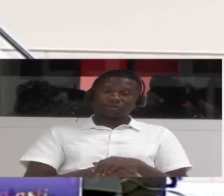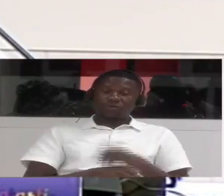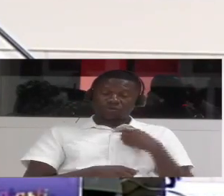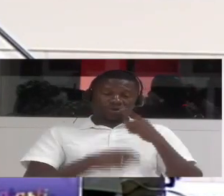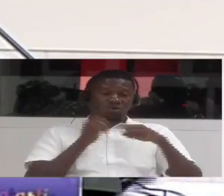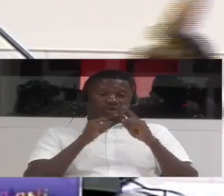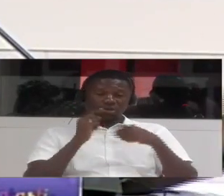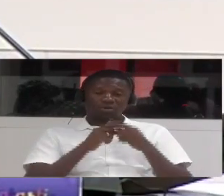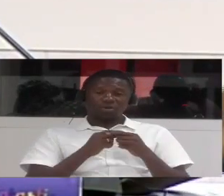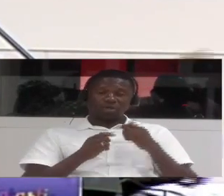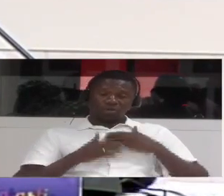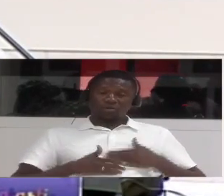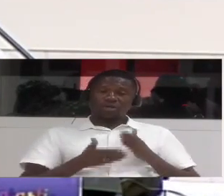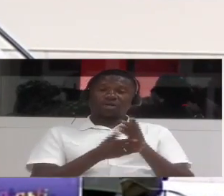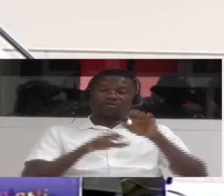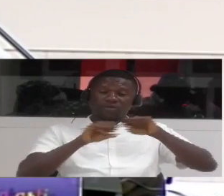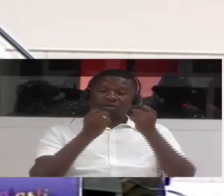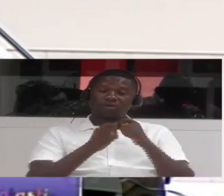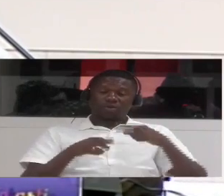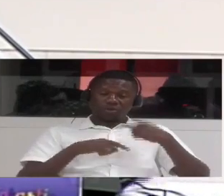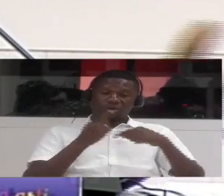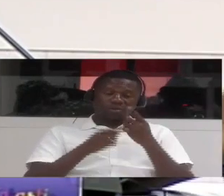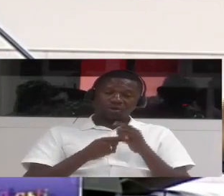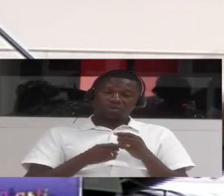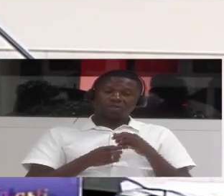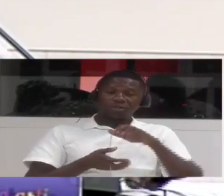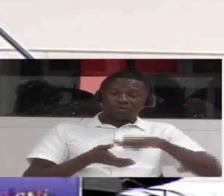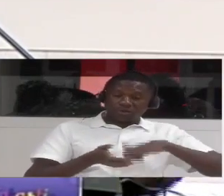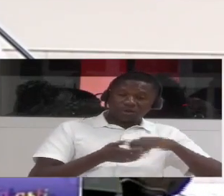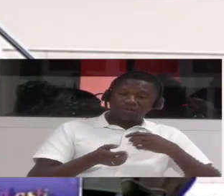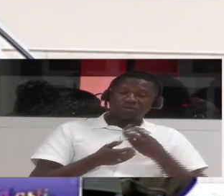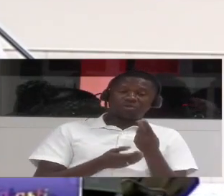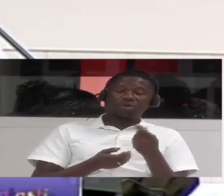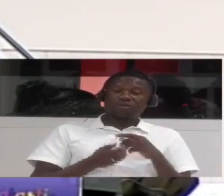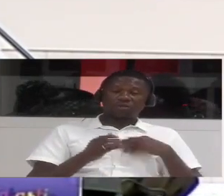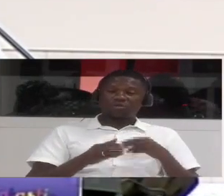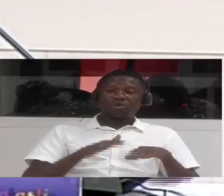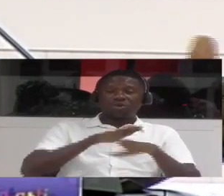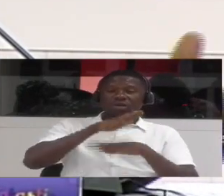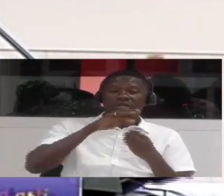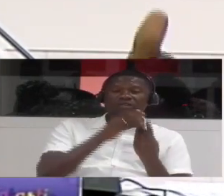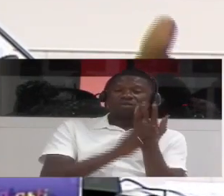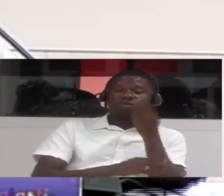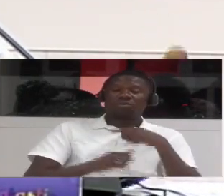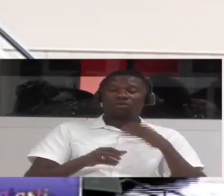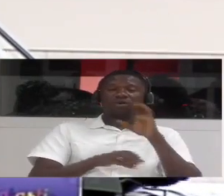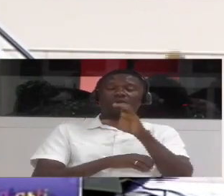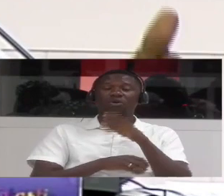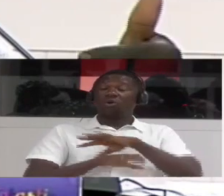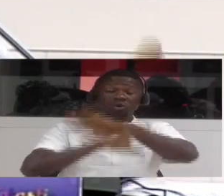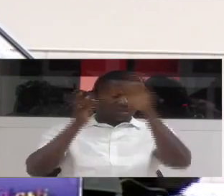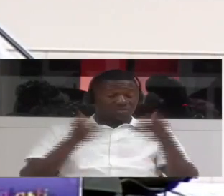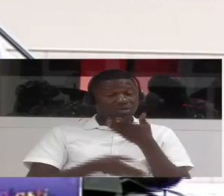human rights violations, we are talking about the looting of our money, we are talking about underdevelopment of the country. All this were